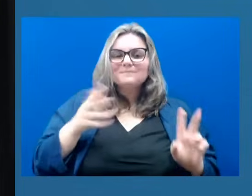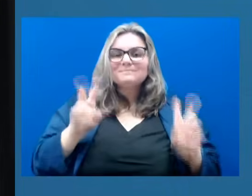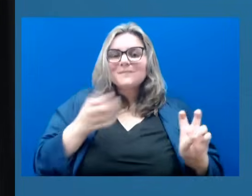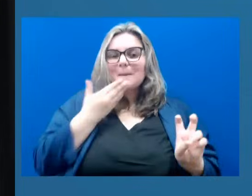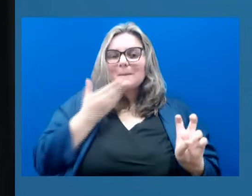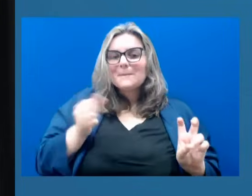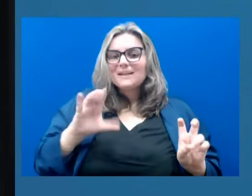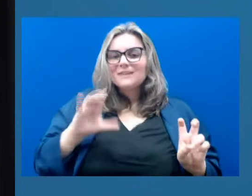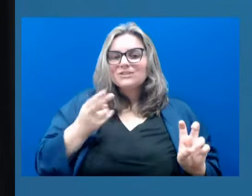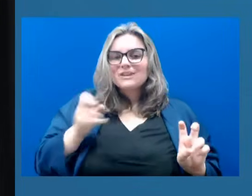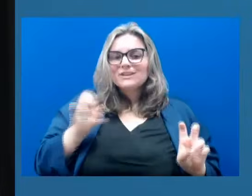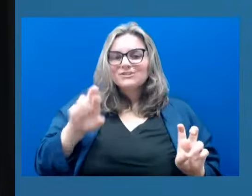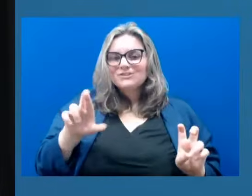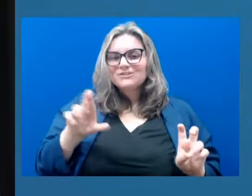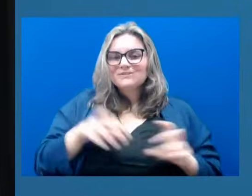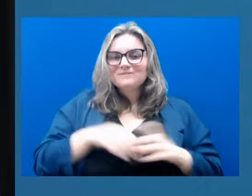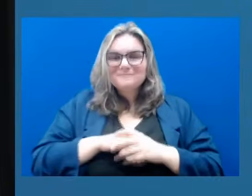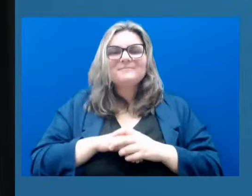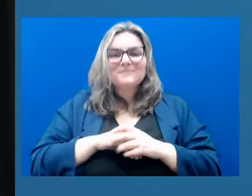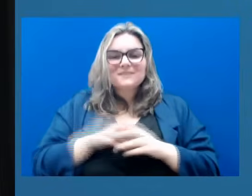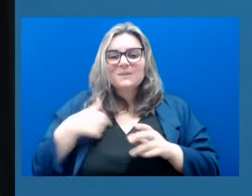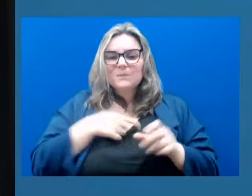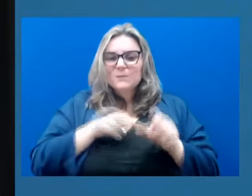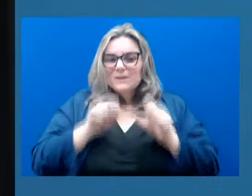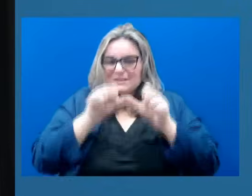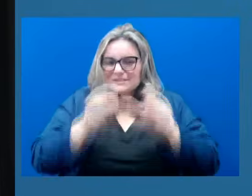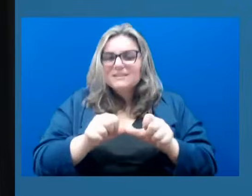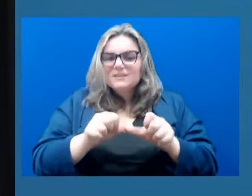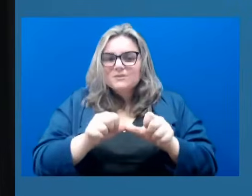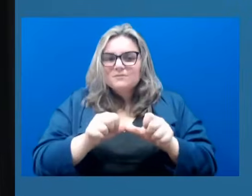We continue to do that. But the reality is